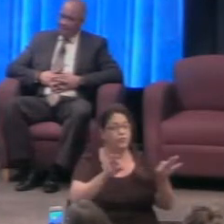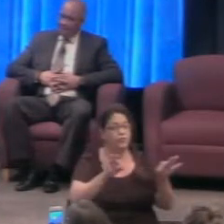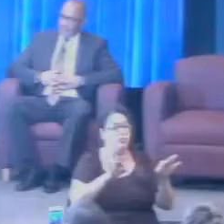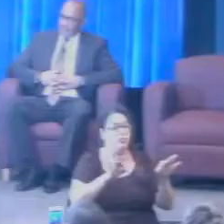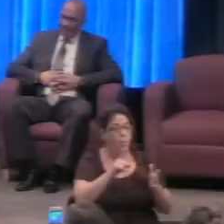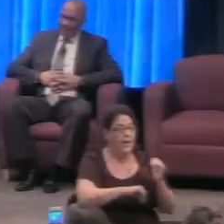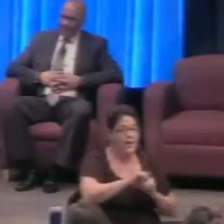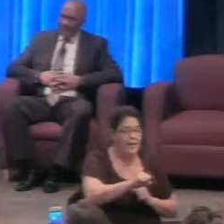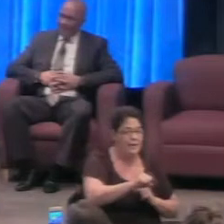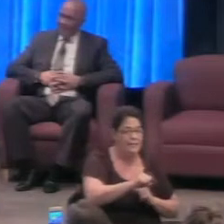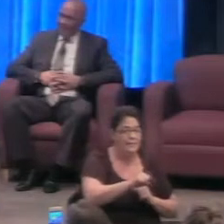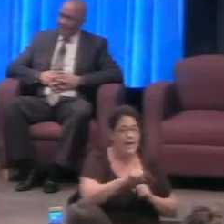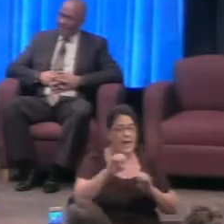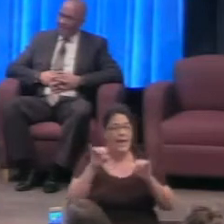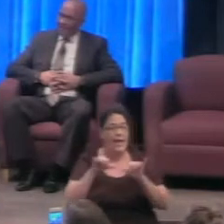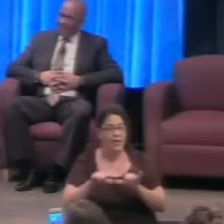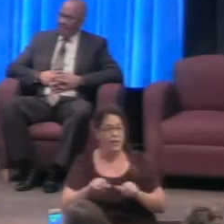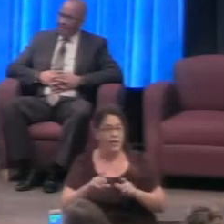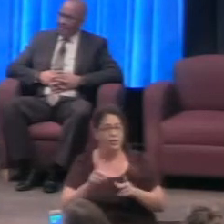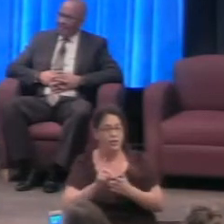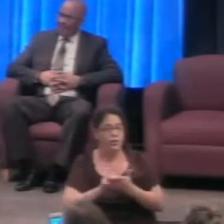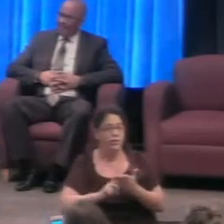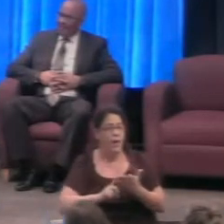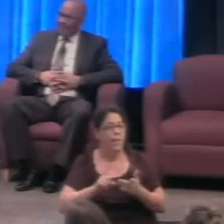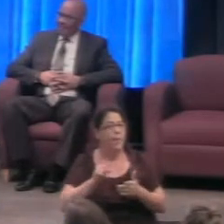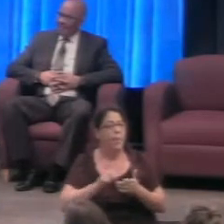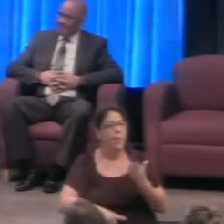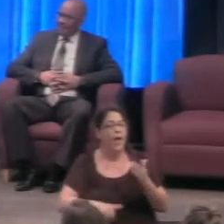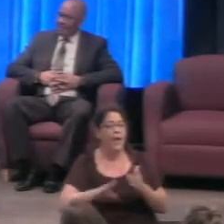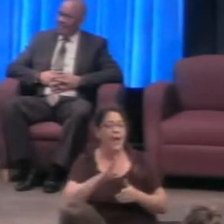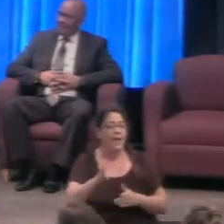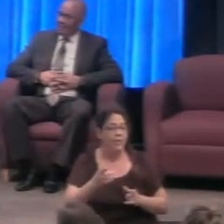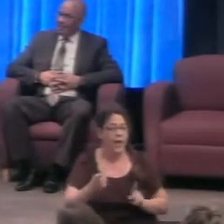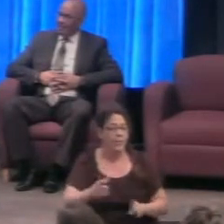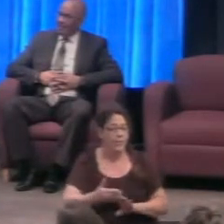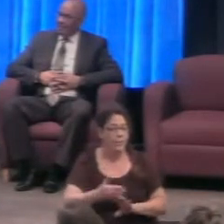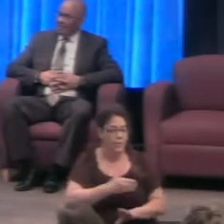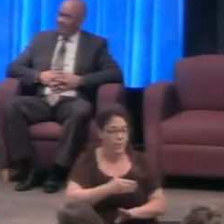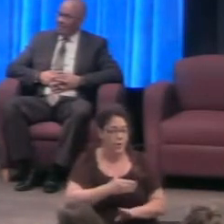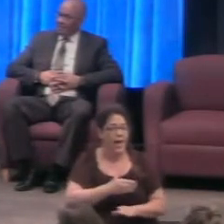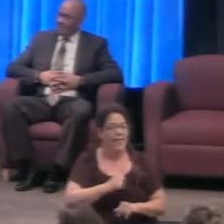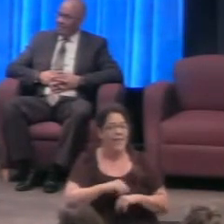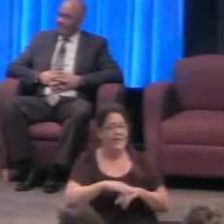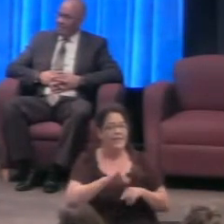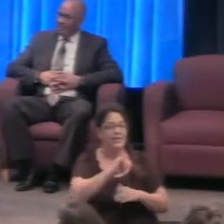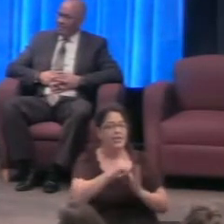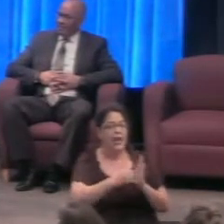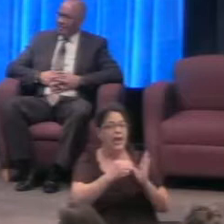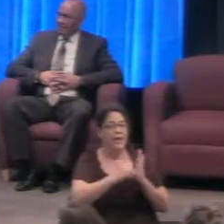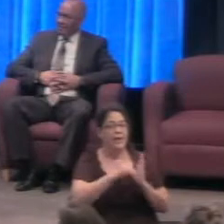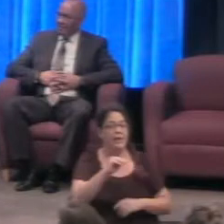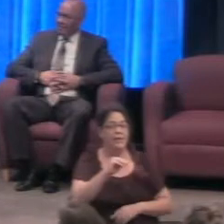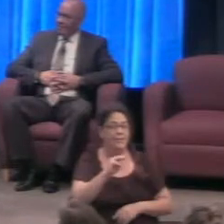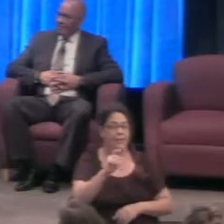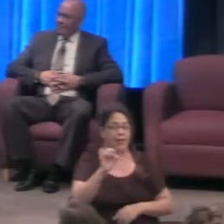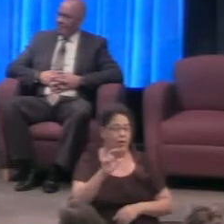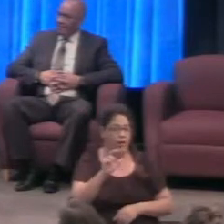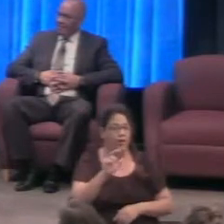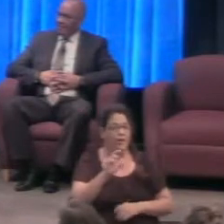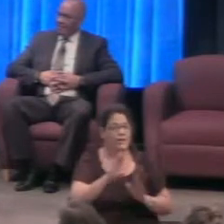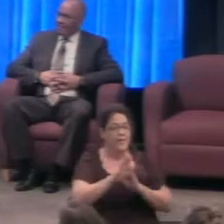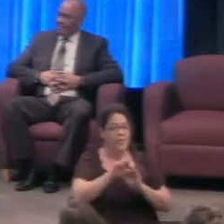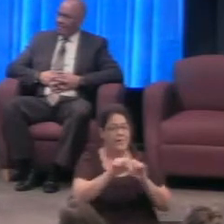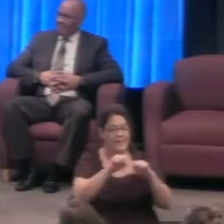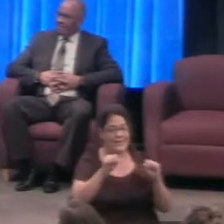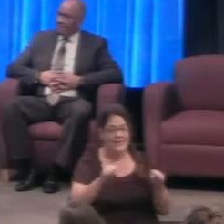engineer creates what never was, and that was Theodore Barn-Carman. And on here, it's got Janet L. Miller, Development System